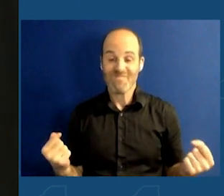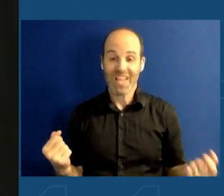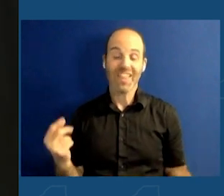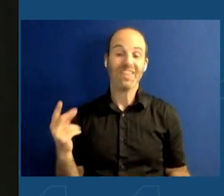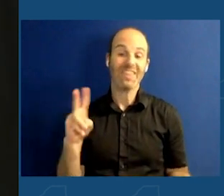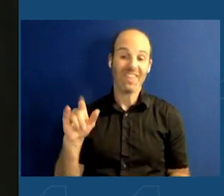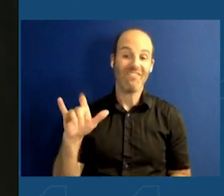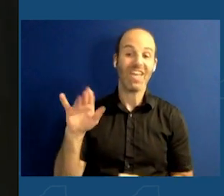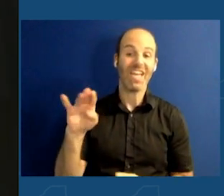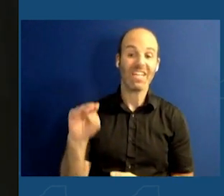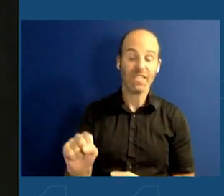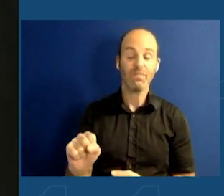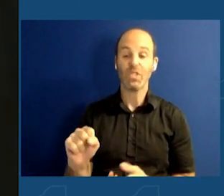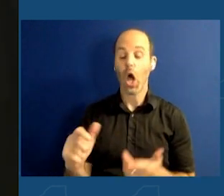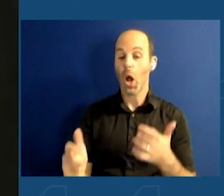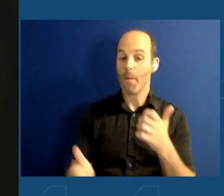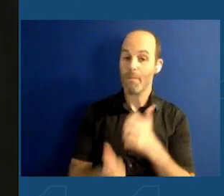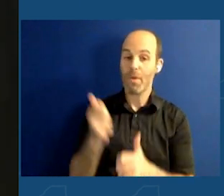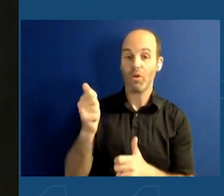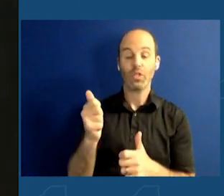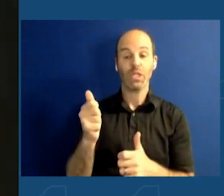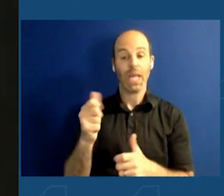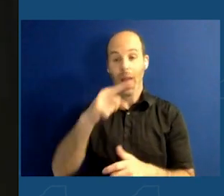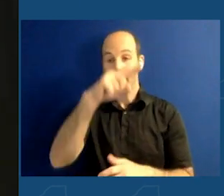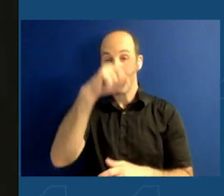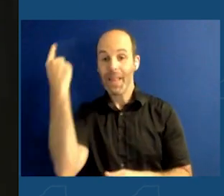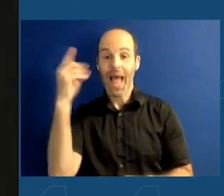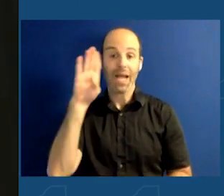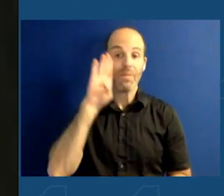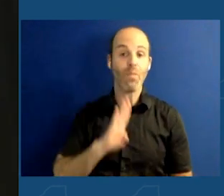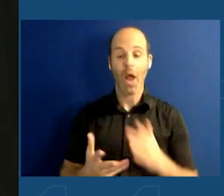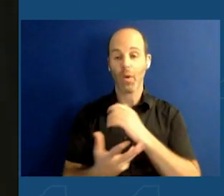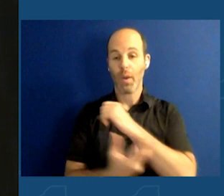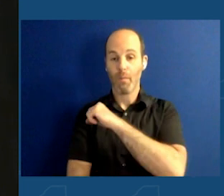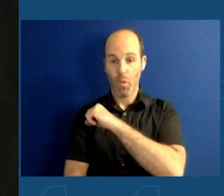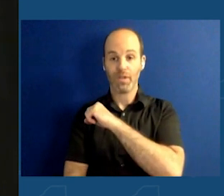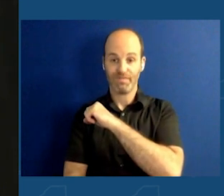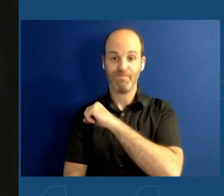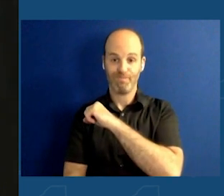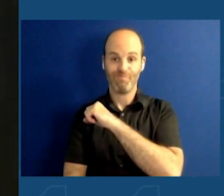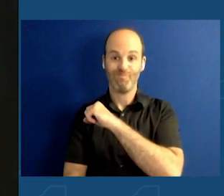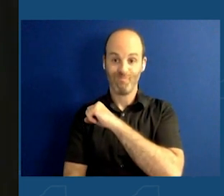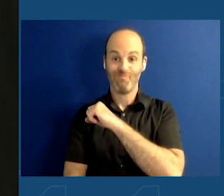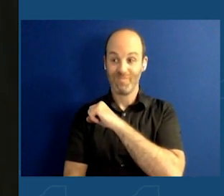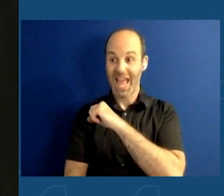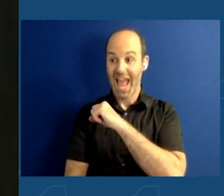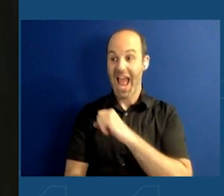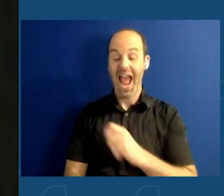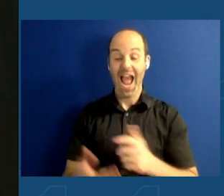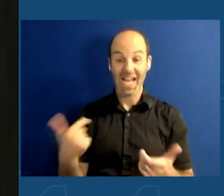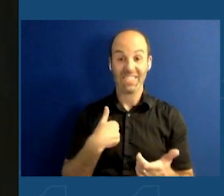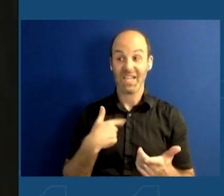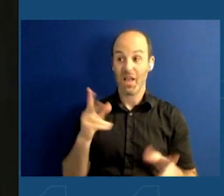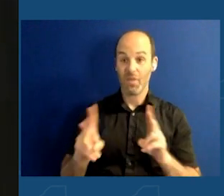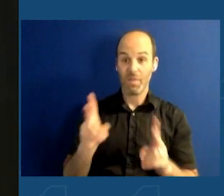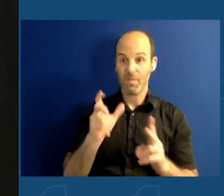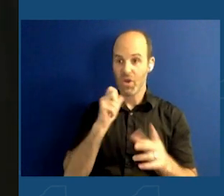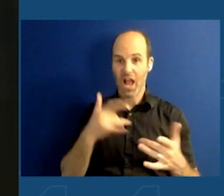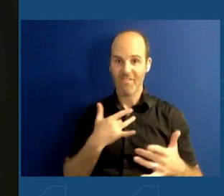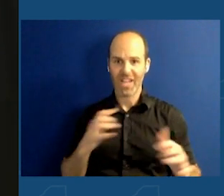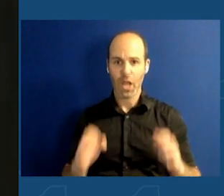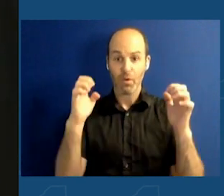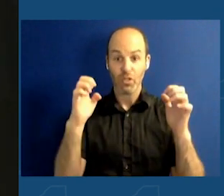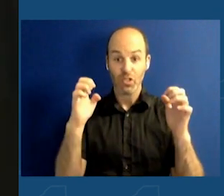poor. And that lack of urgency is something that we have to be honest about. And I commend this president.